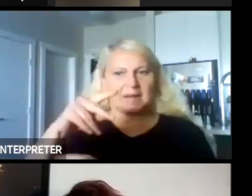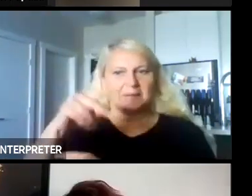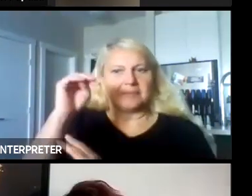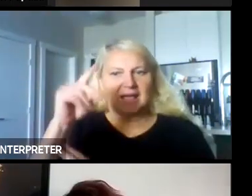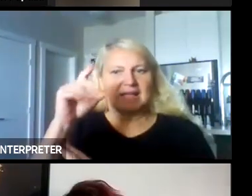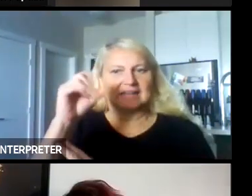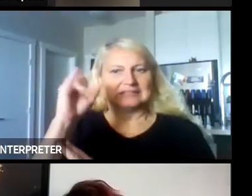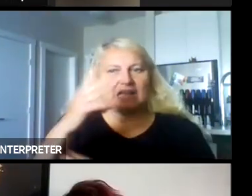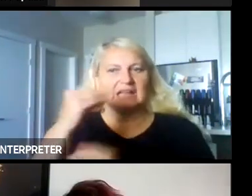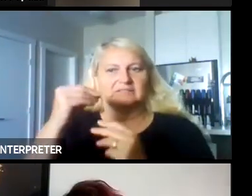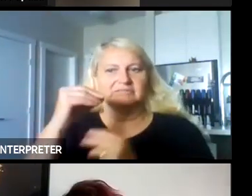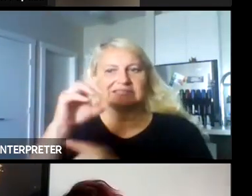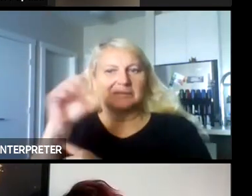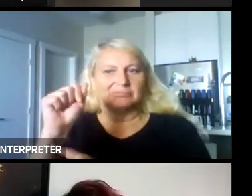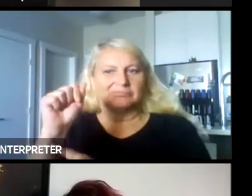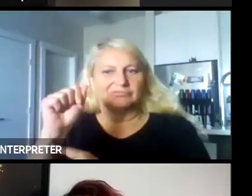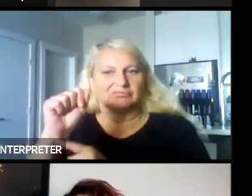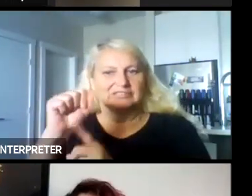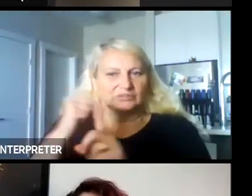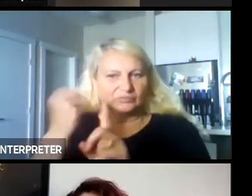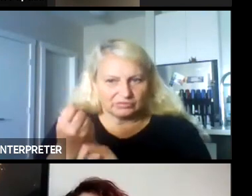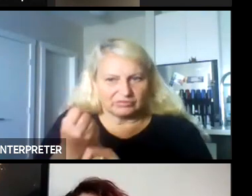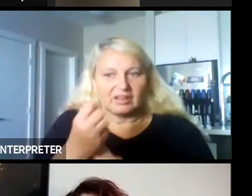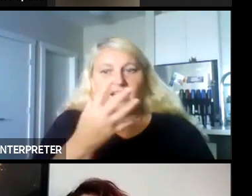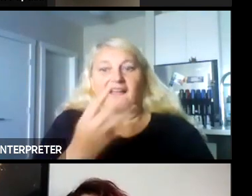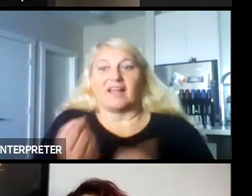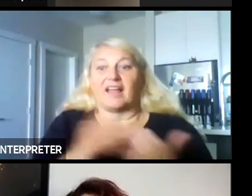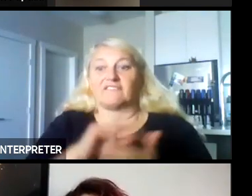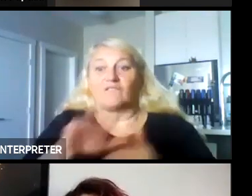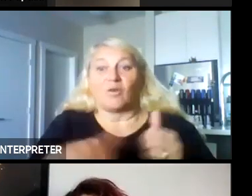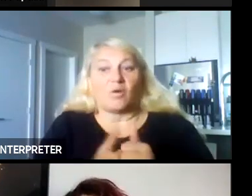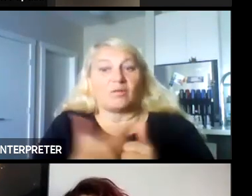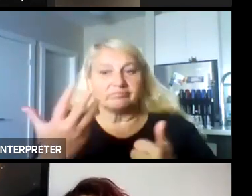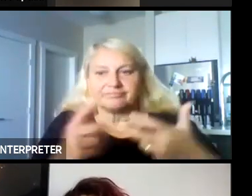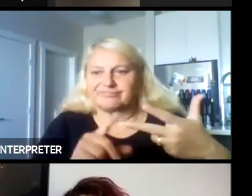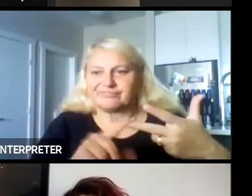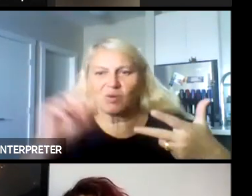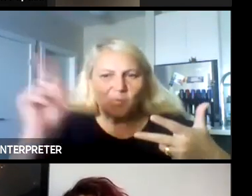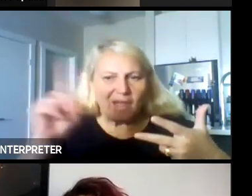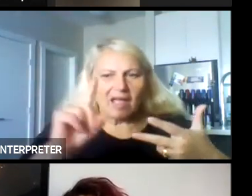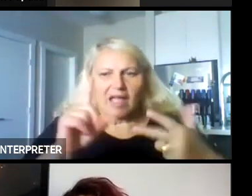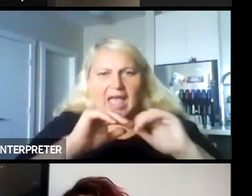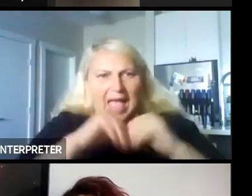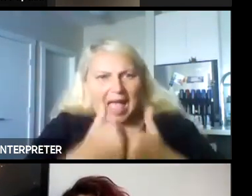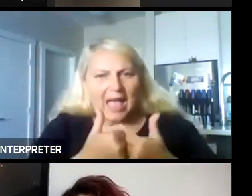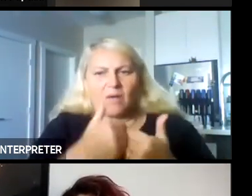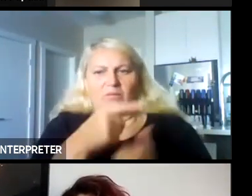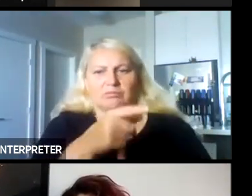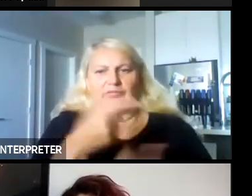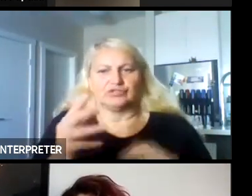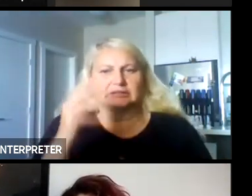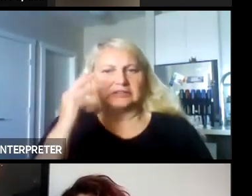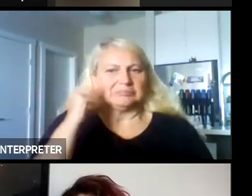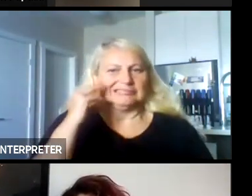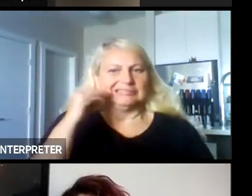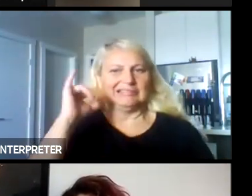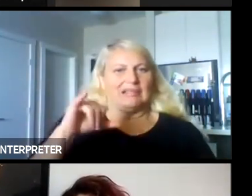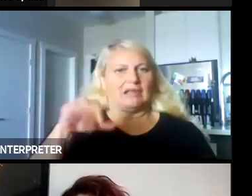disabled contexts and realities? And then again, the follow-up was, where, how, what are some examples that you've